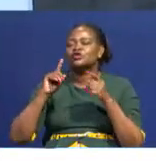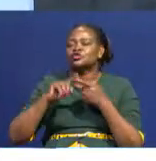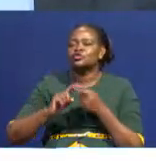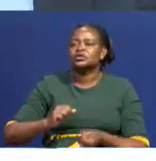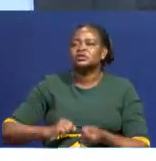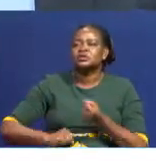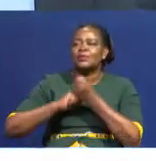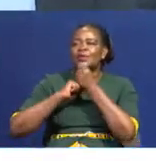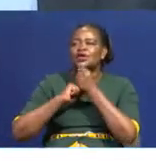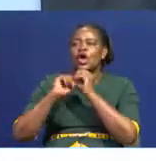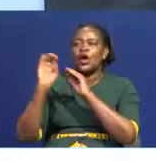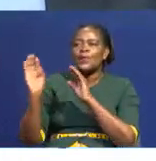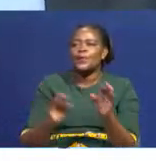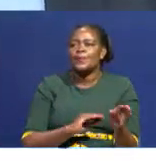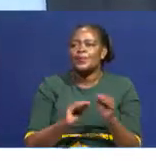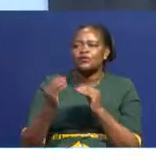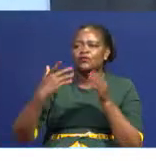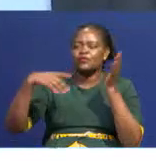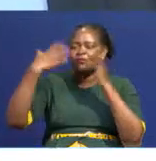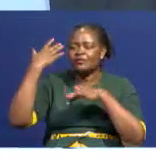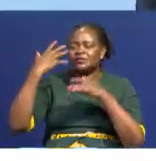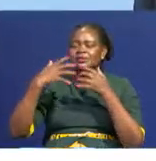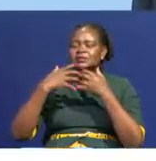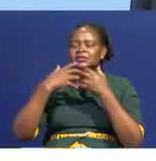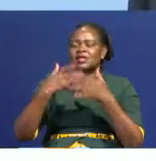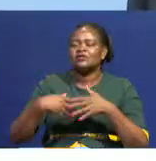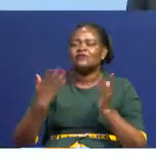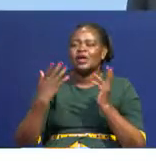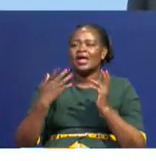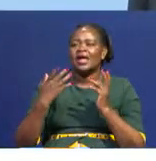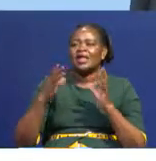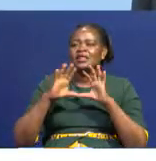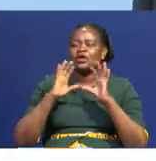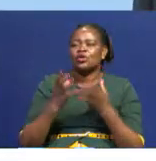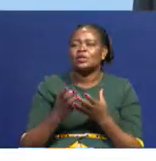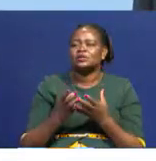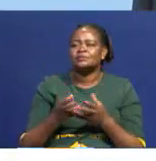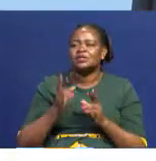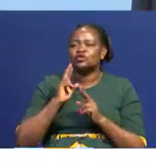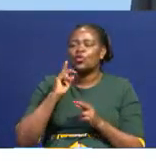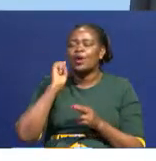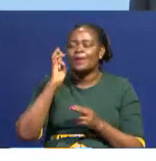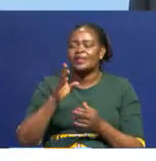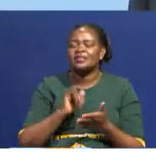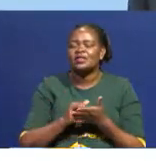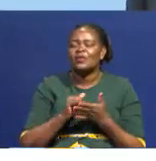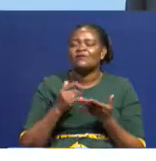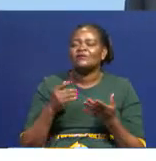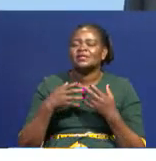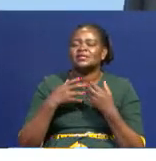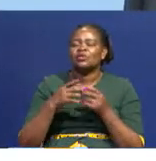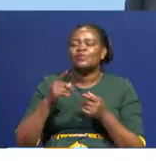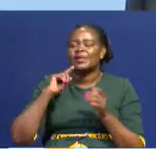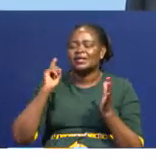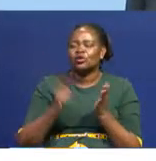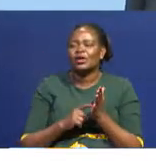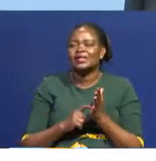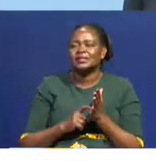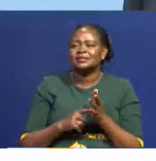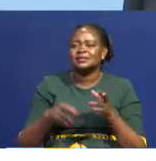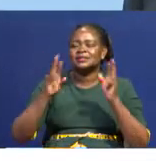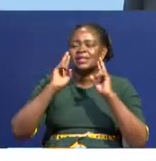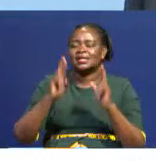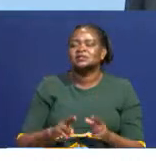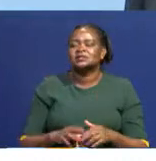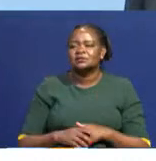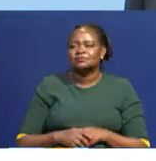assist in the mobility of professional engineers globally. The outcome would be that we'll have engineers who will then be recognized